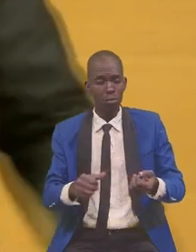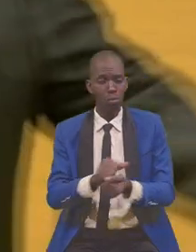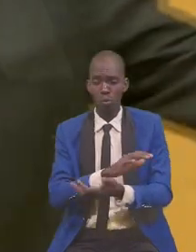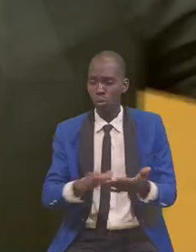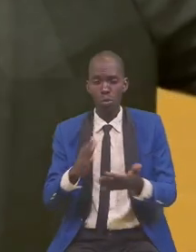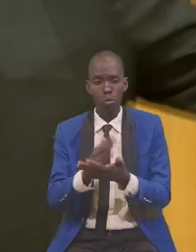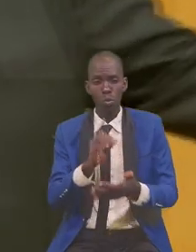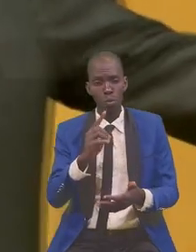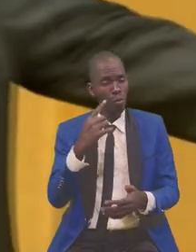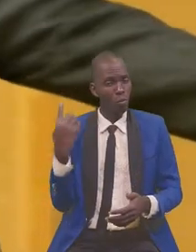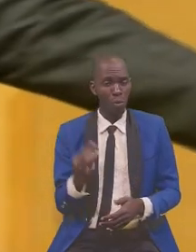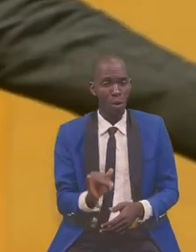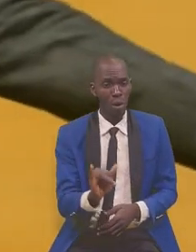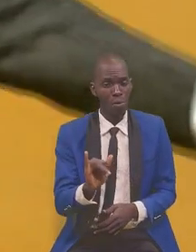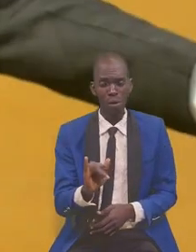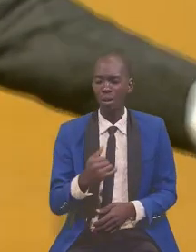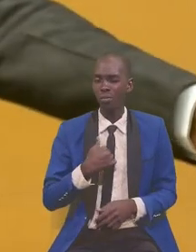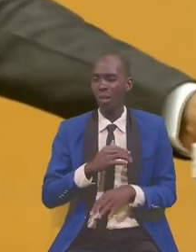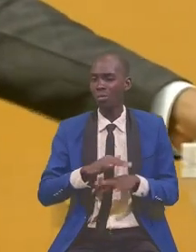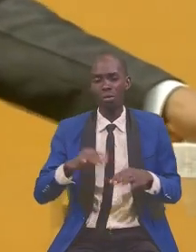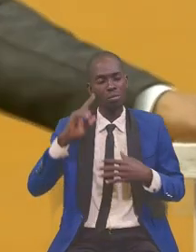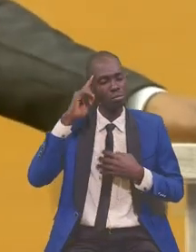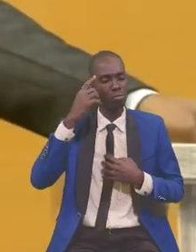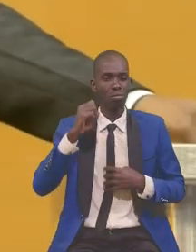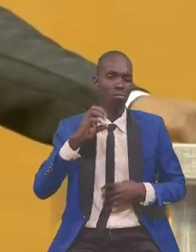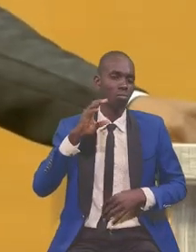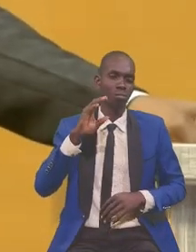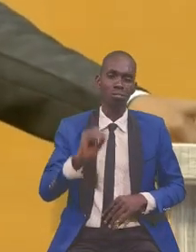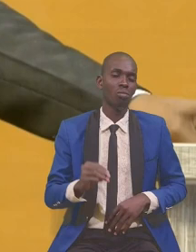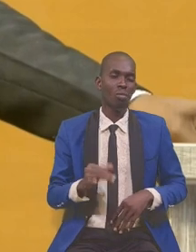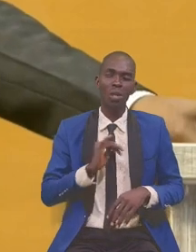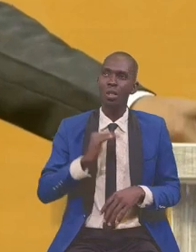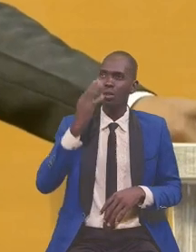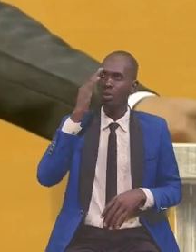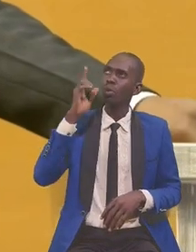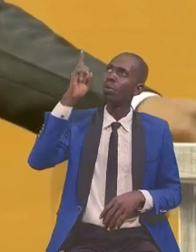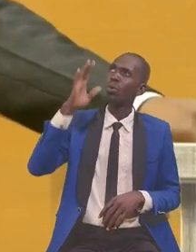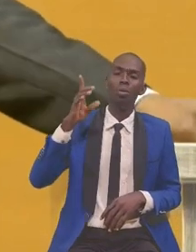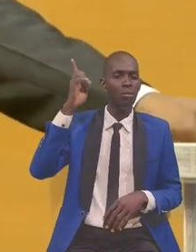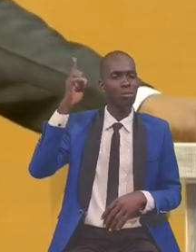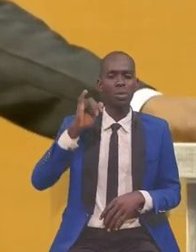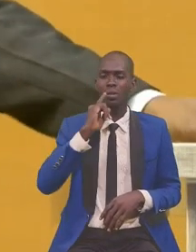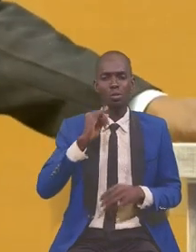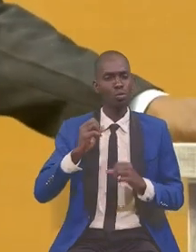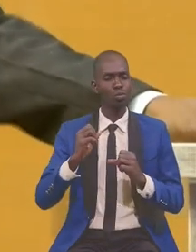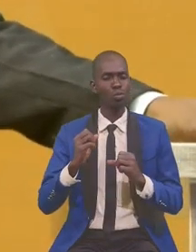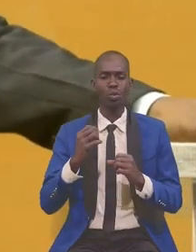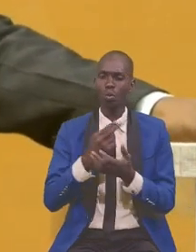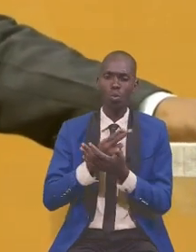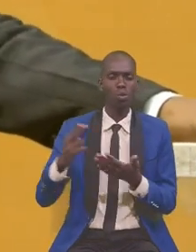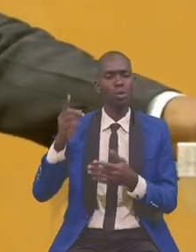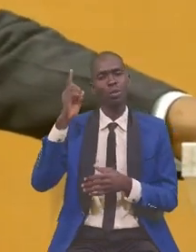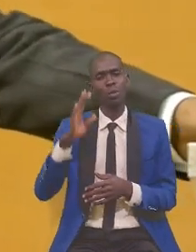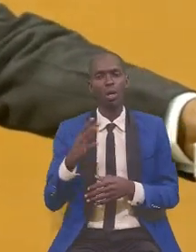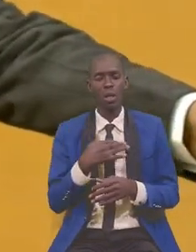and ever. They say, I cannot think of that. Puny man, poor man, you think whatever